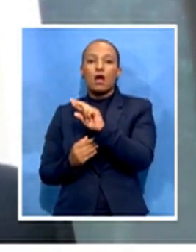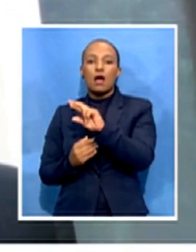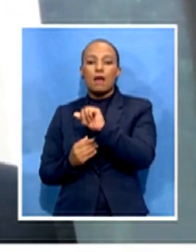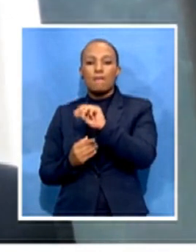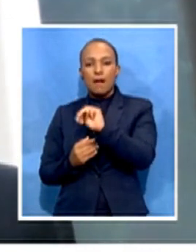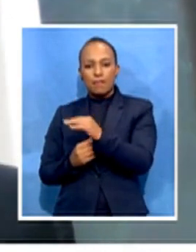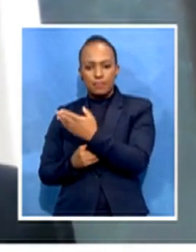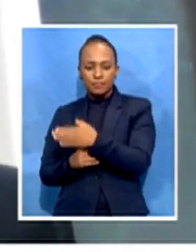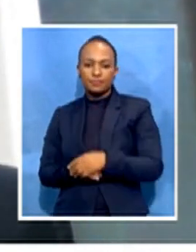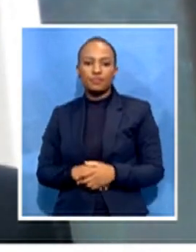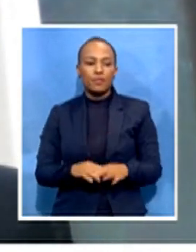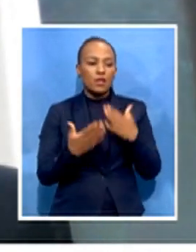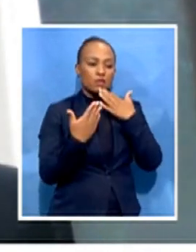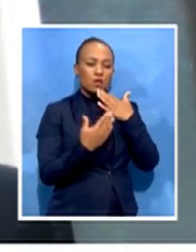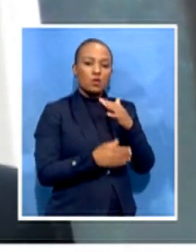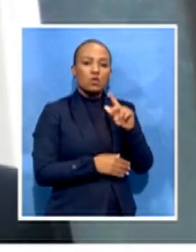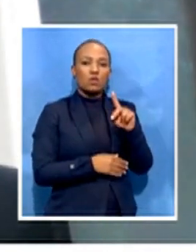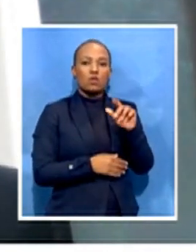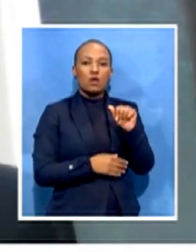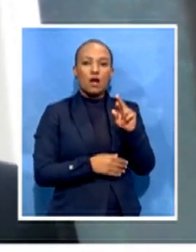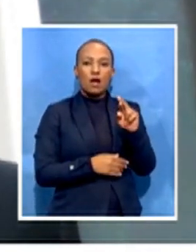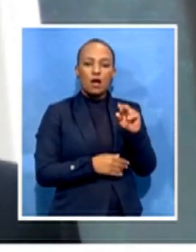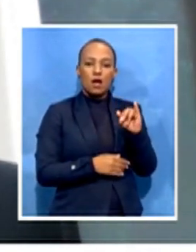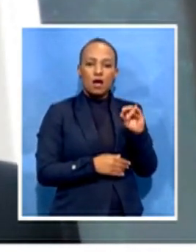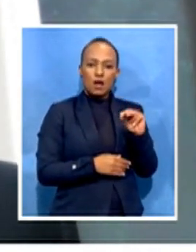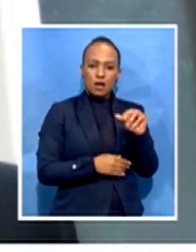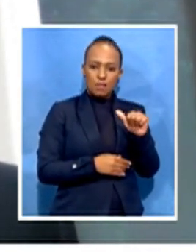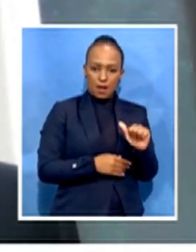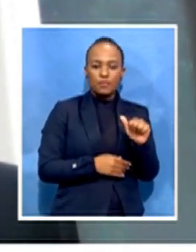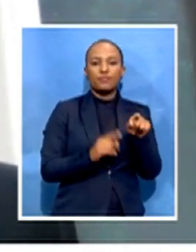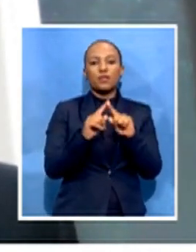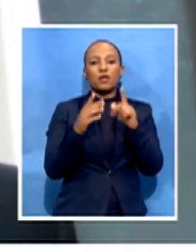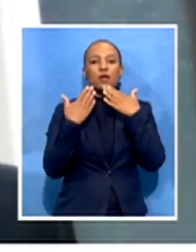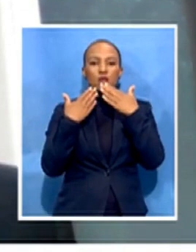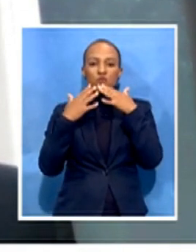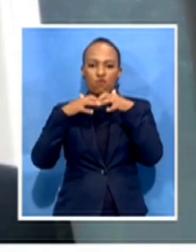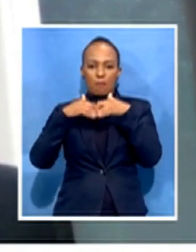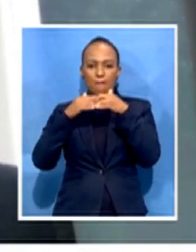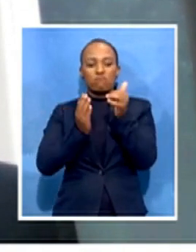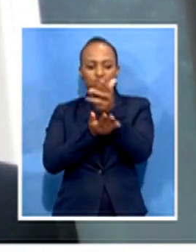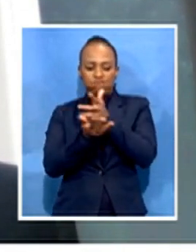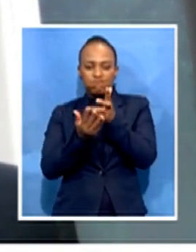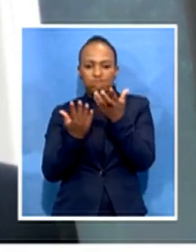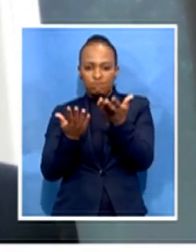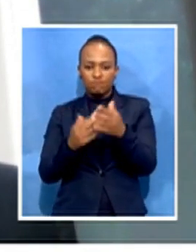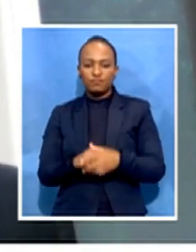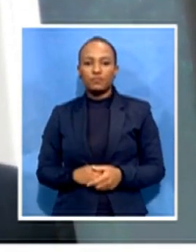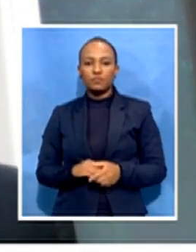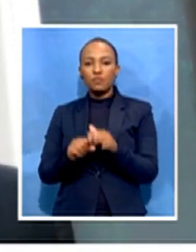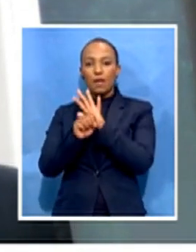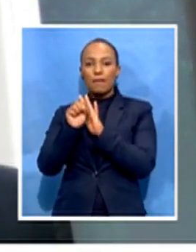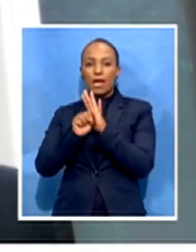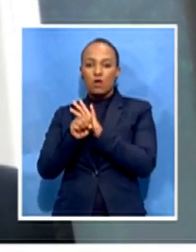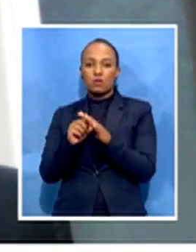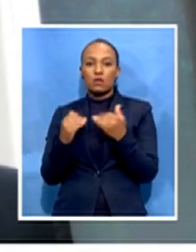South Africa for setting up this very important conversation. Just for some background, I should maybe indicate that the Consumer Goods Council of